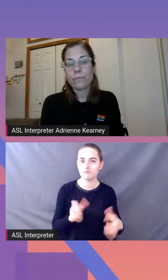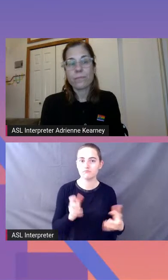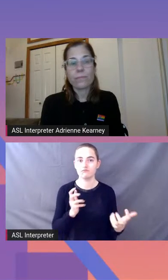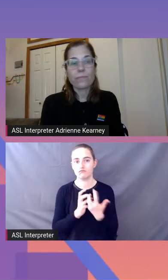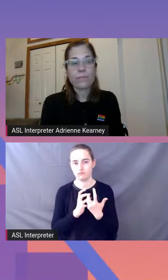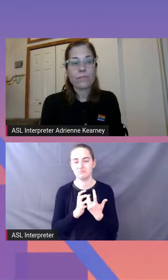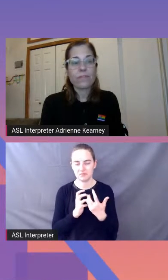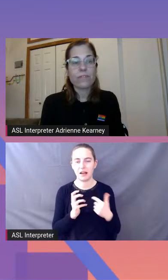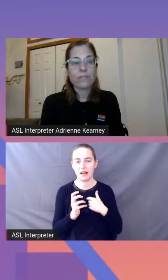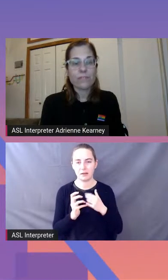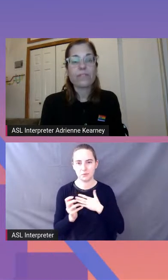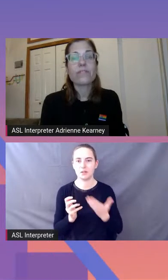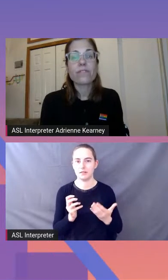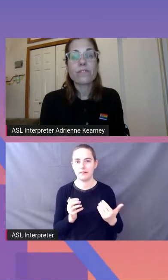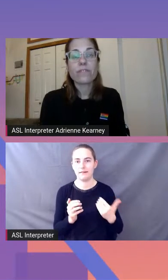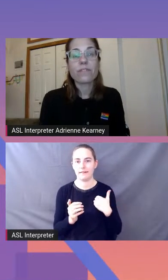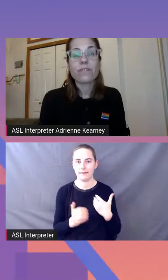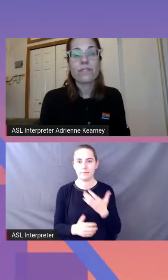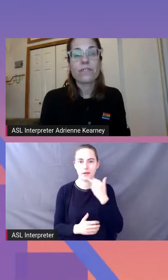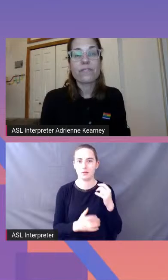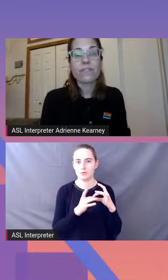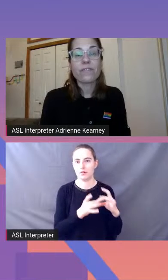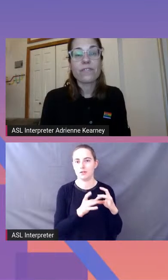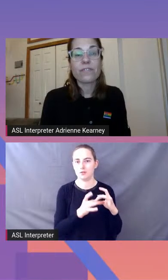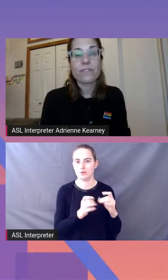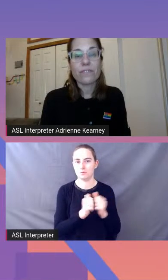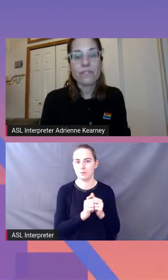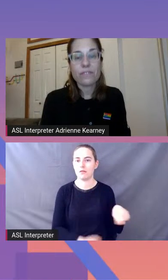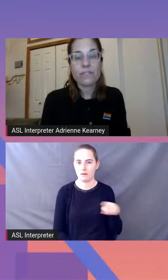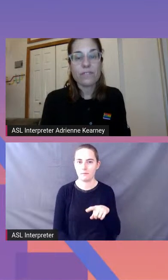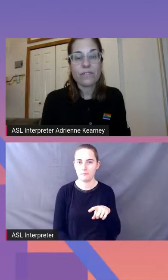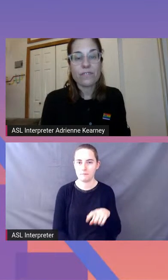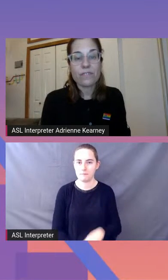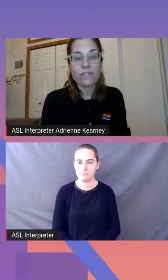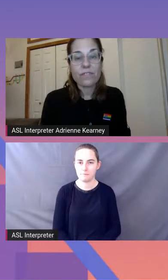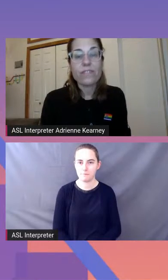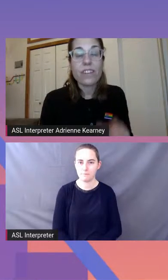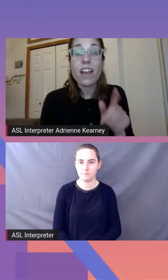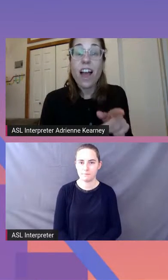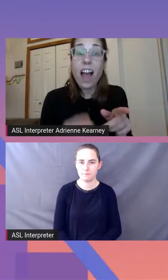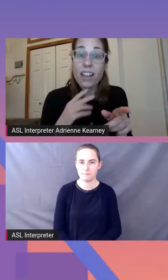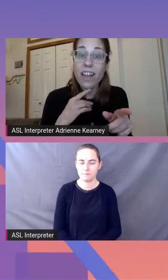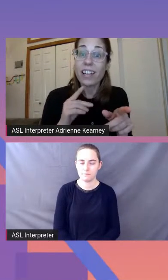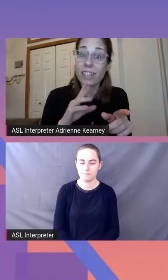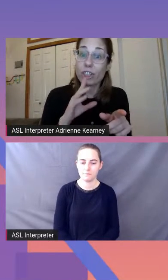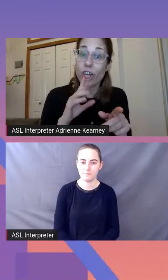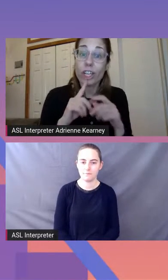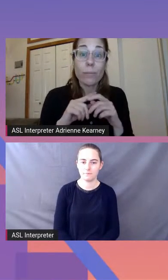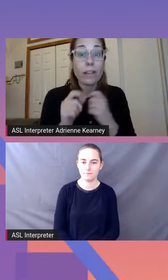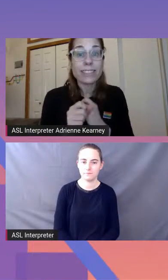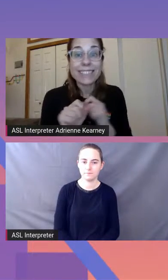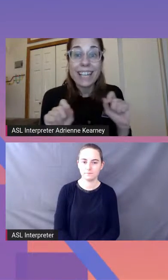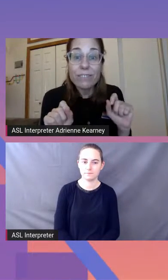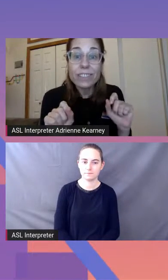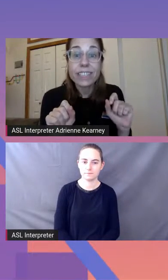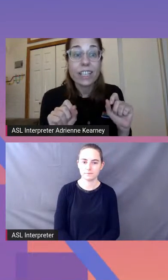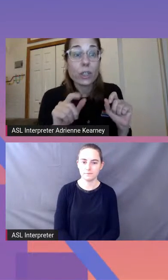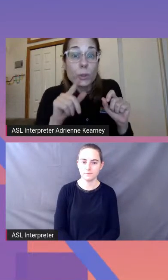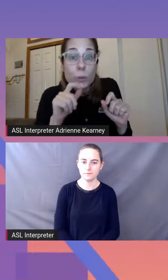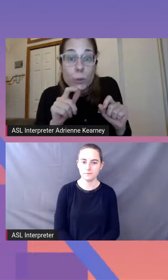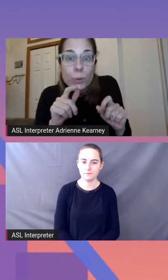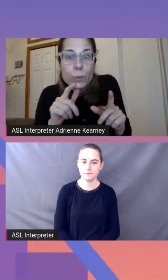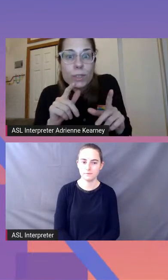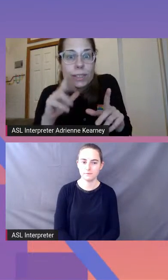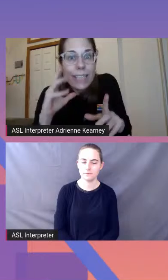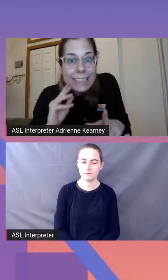bringing safety, but also like the audience, who does your work going towards, like who's experiencing it? And I find that